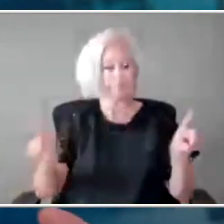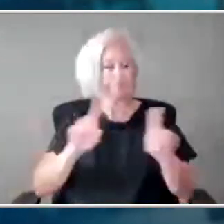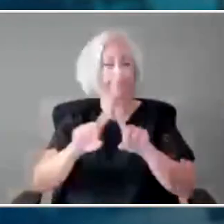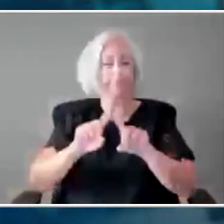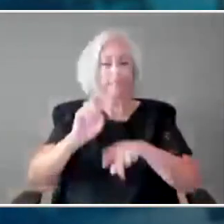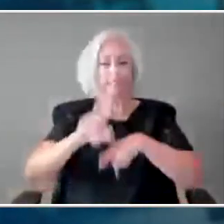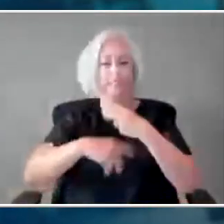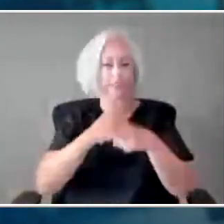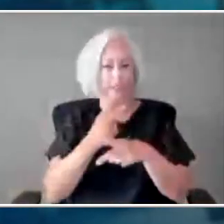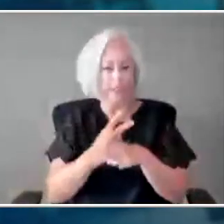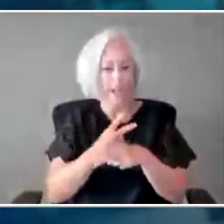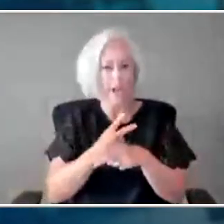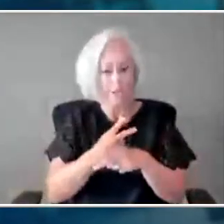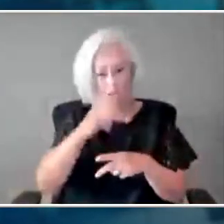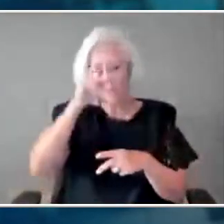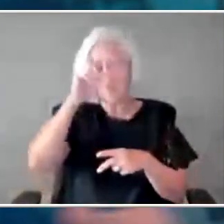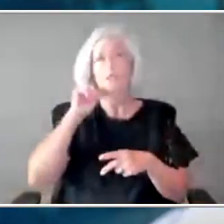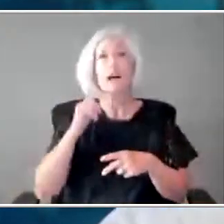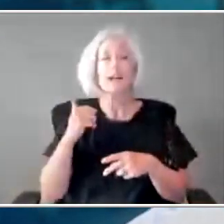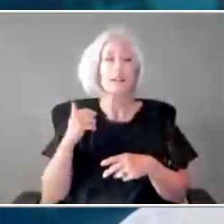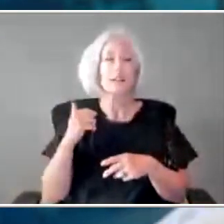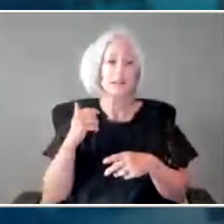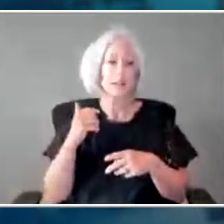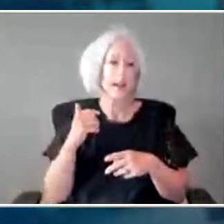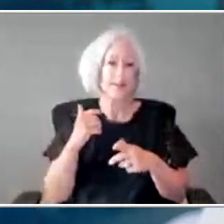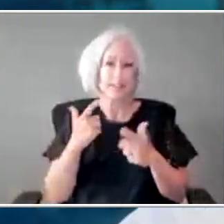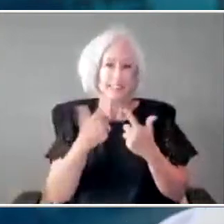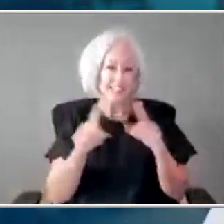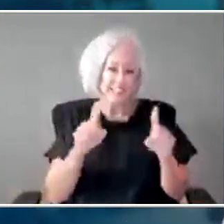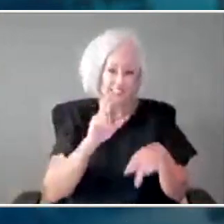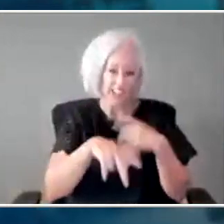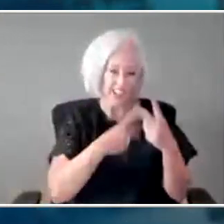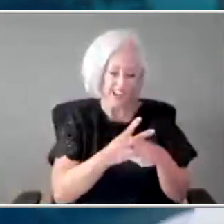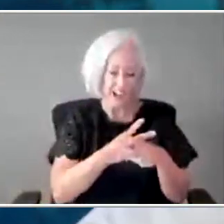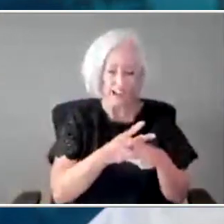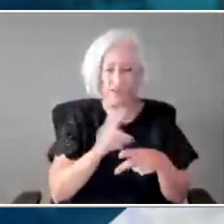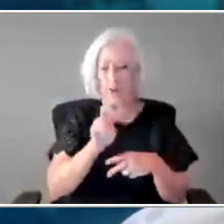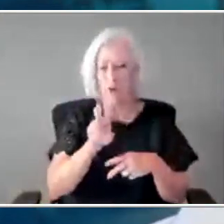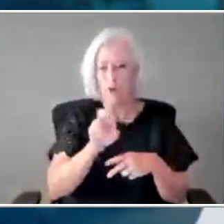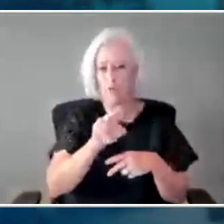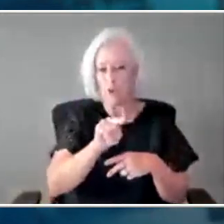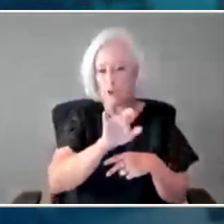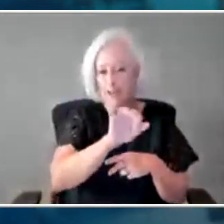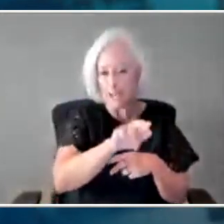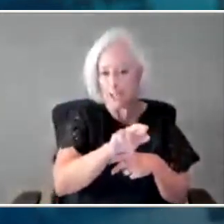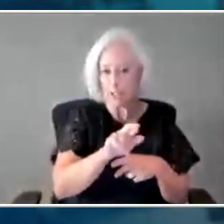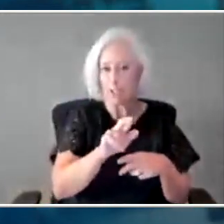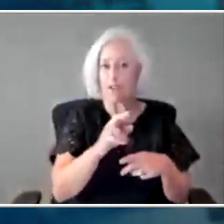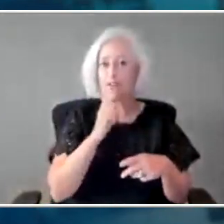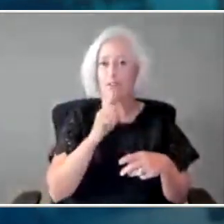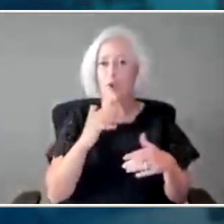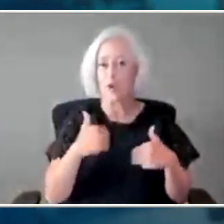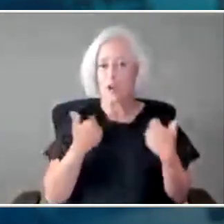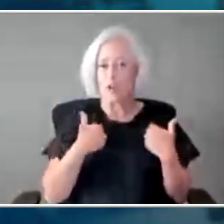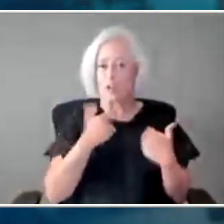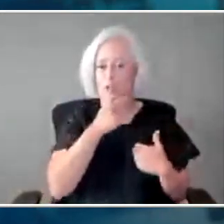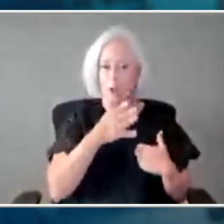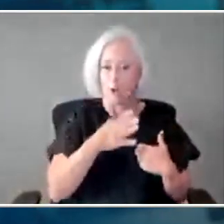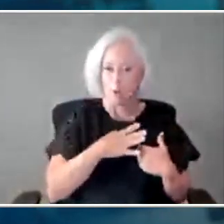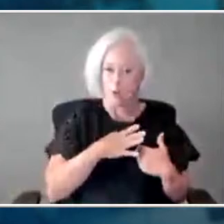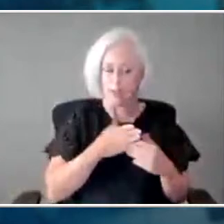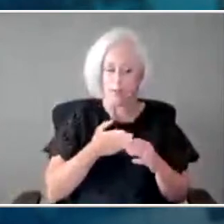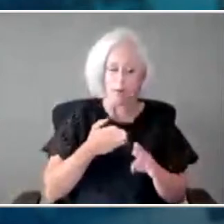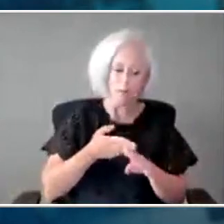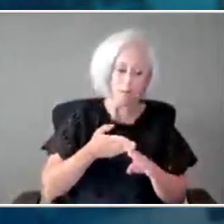larger families of ovarian cancer. The two other ones tend to affect younger women who are in their premenopausal years and behave very differently and have